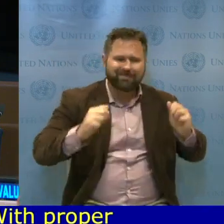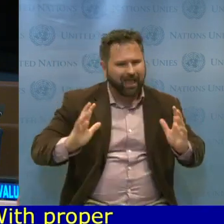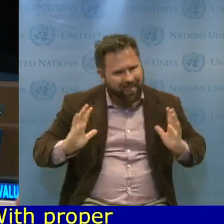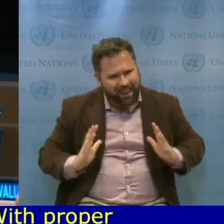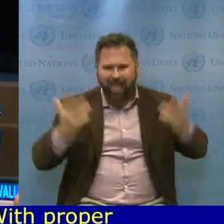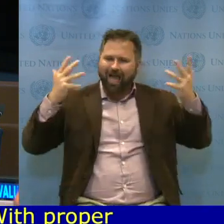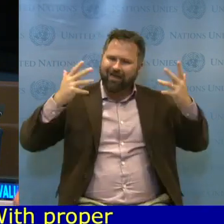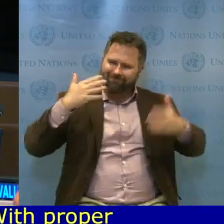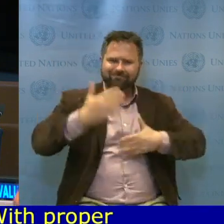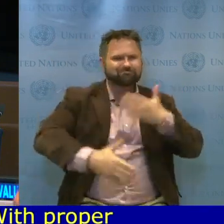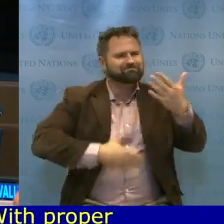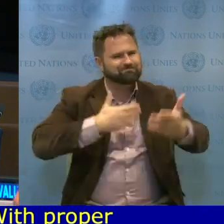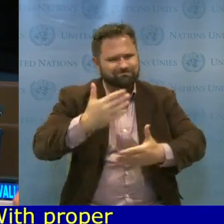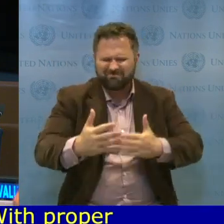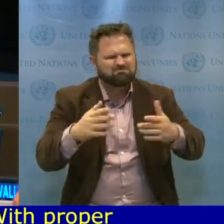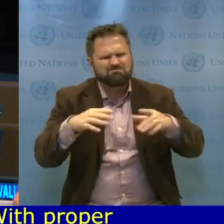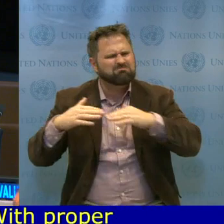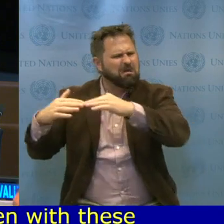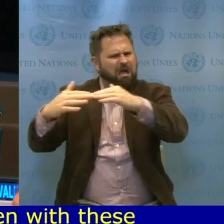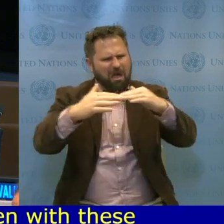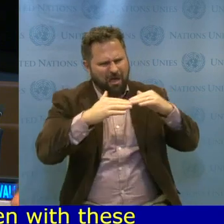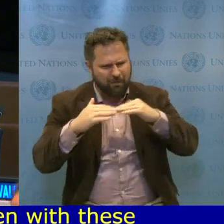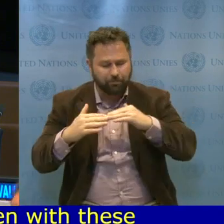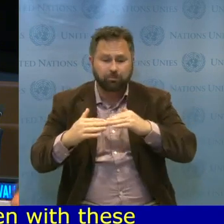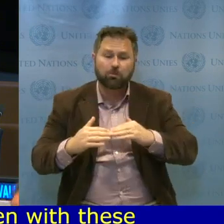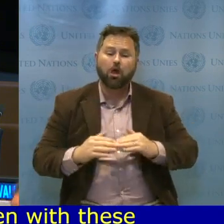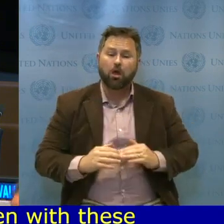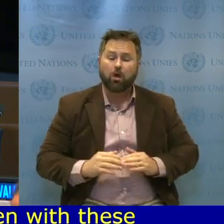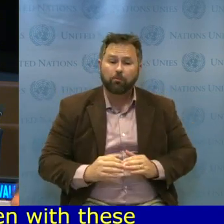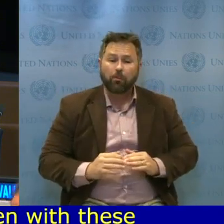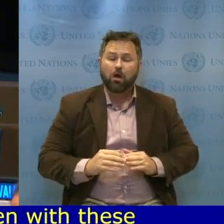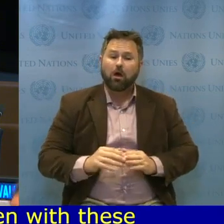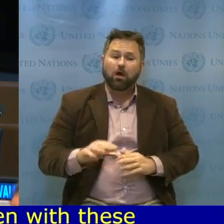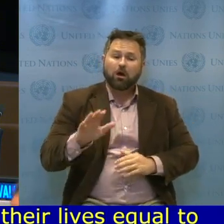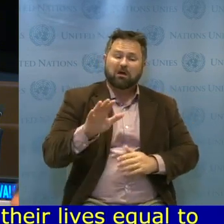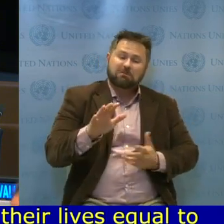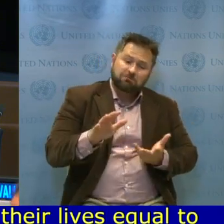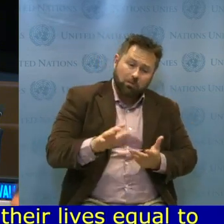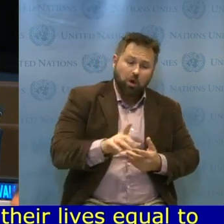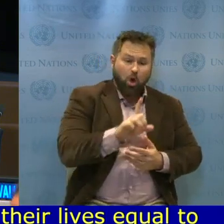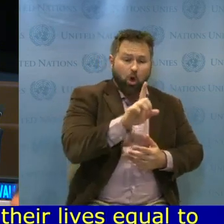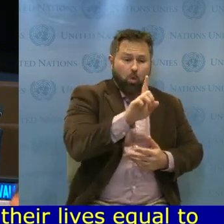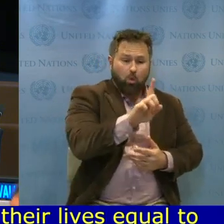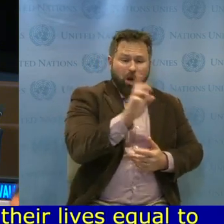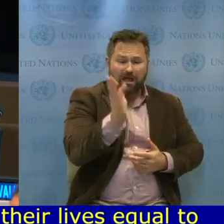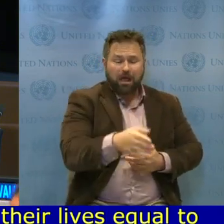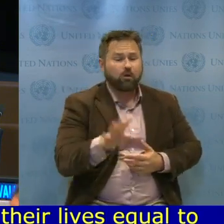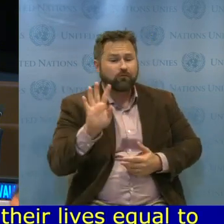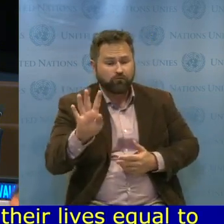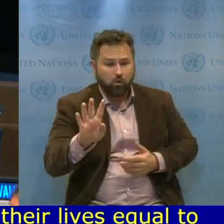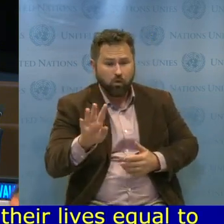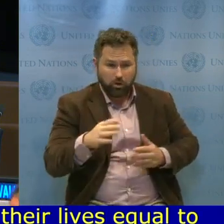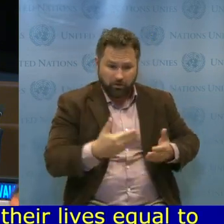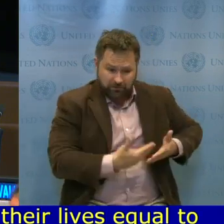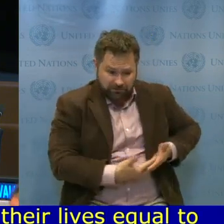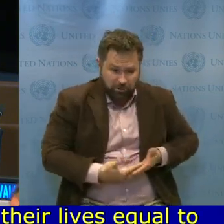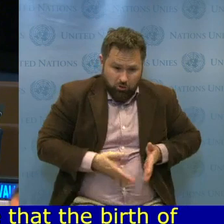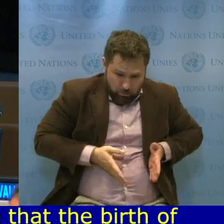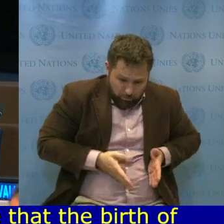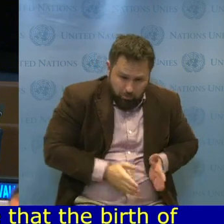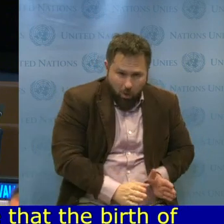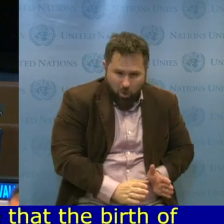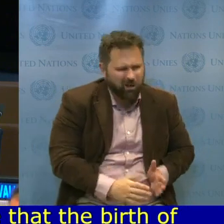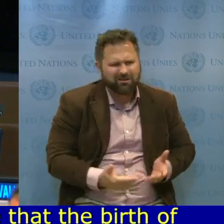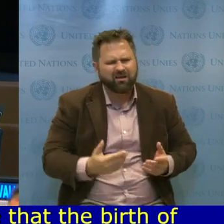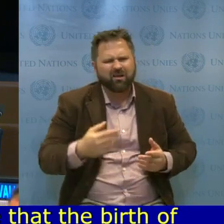that the births of around 1/4 of children under the age of 5 are never recorded, children born with disabilities are